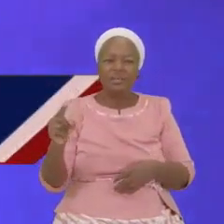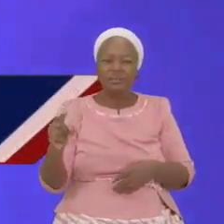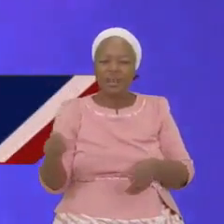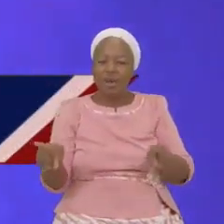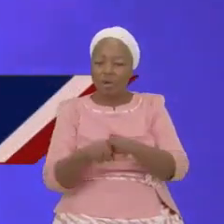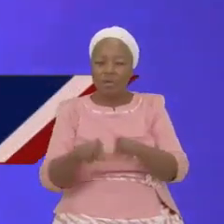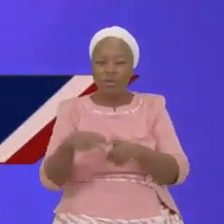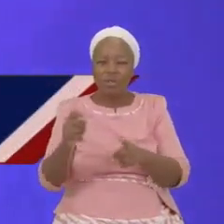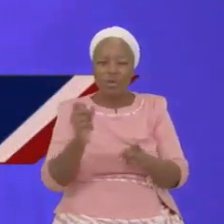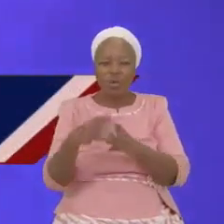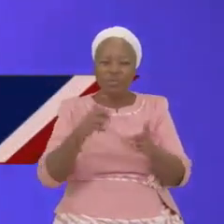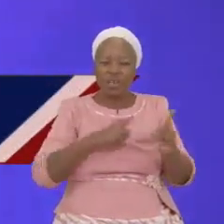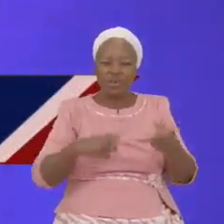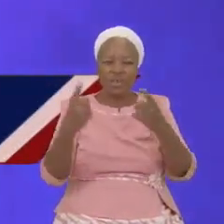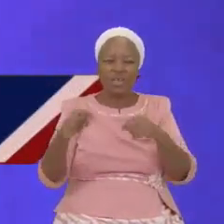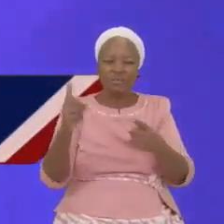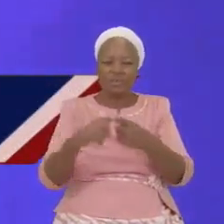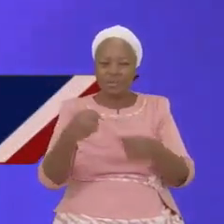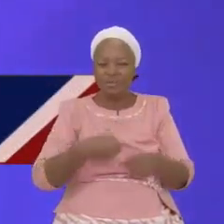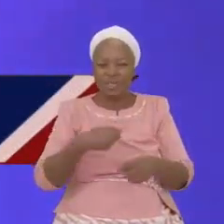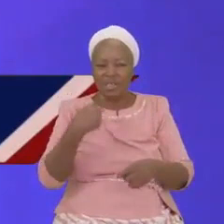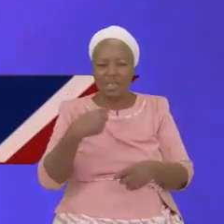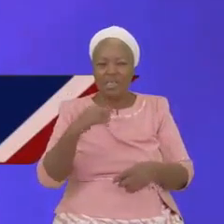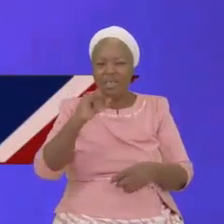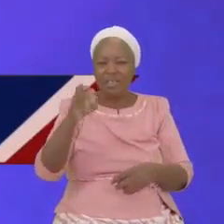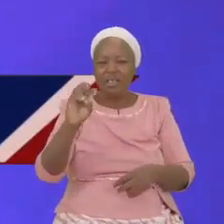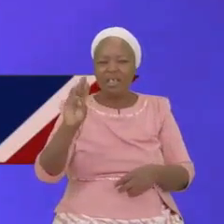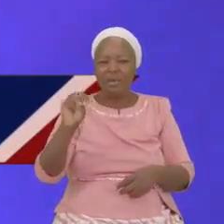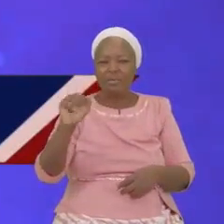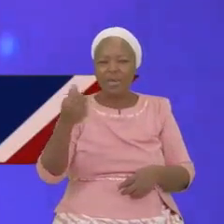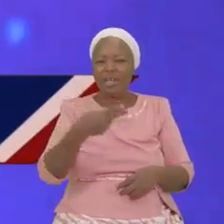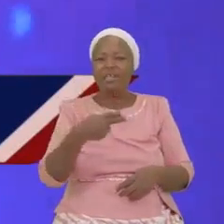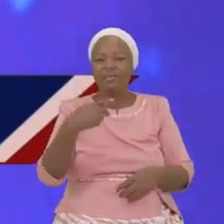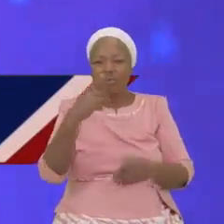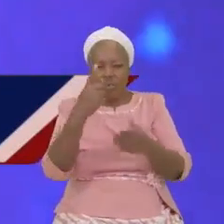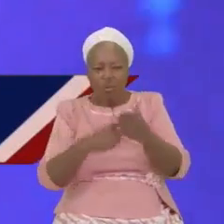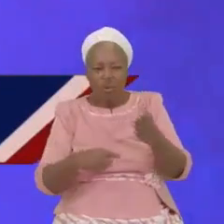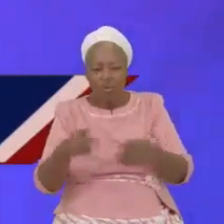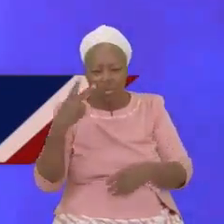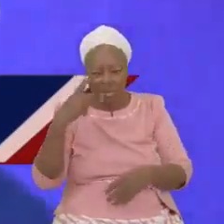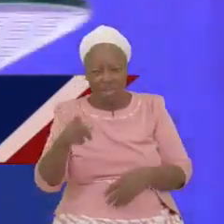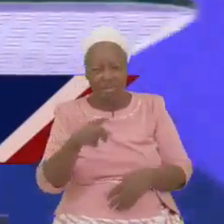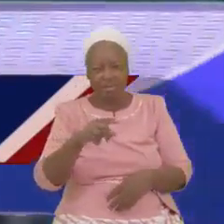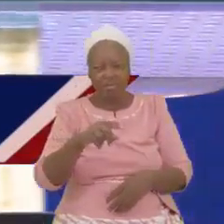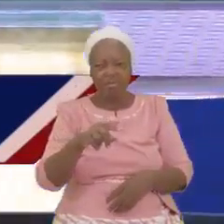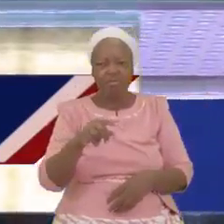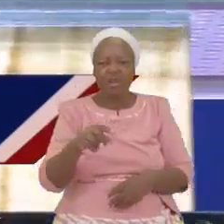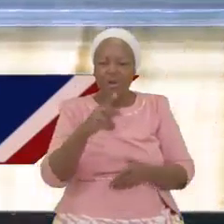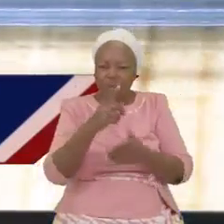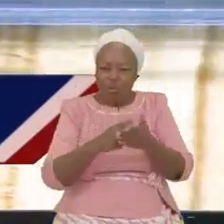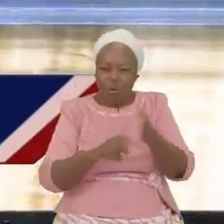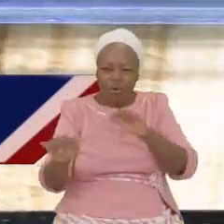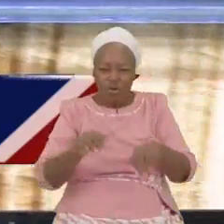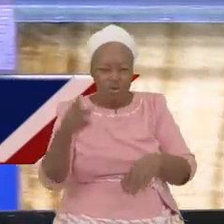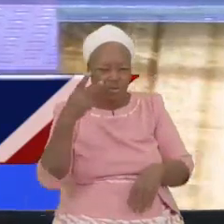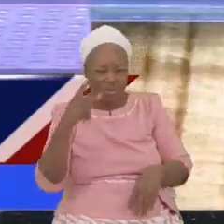Lord came unto me, saying, Jeremiah, what seest thou? Brother, what